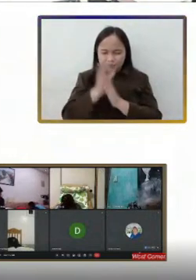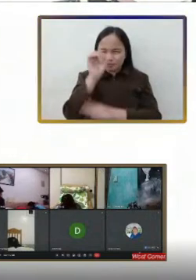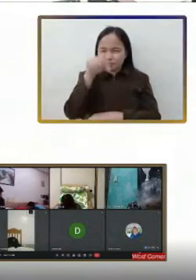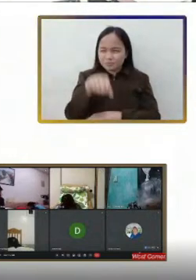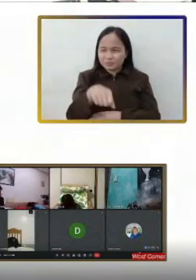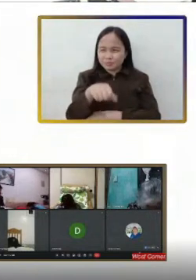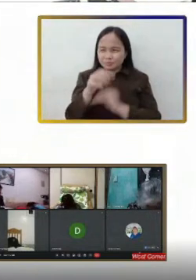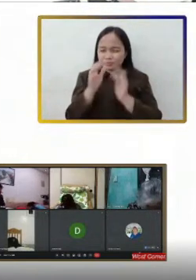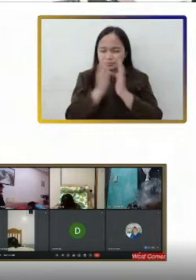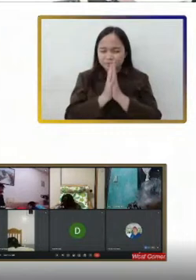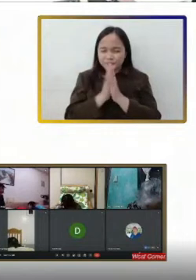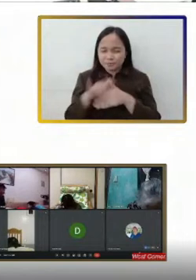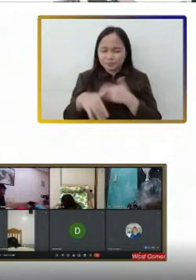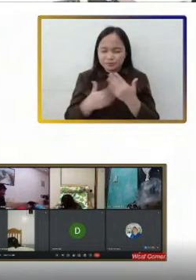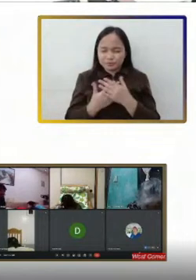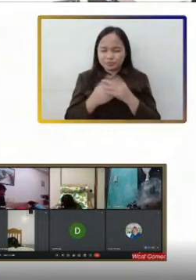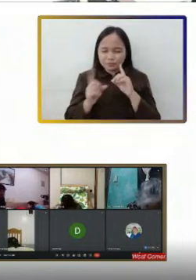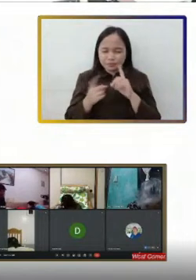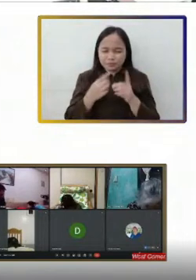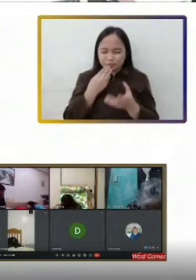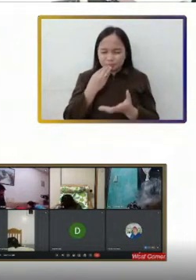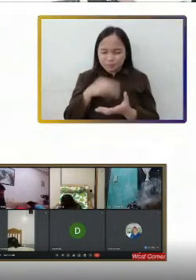is speaking to your hearts through the message.